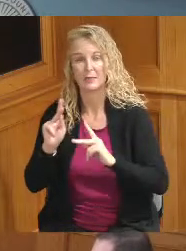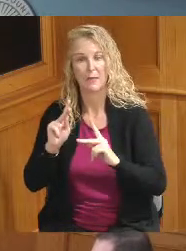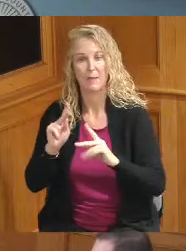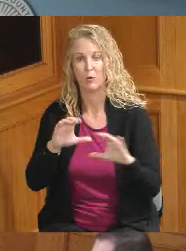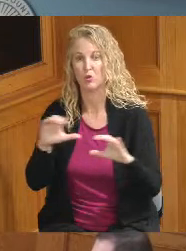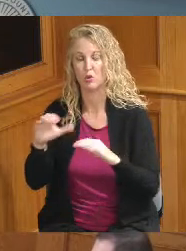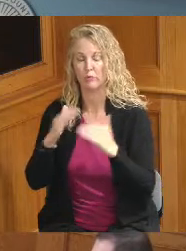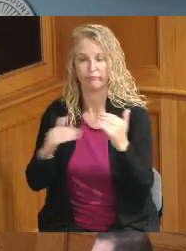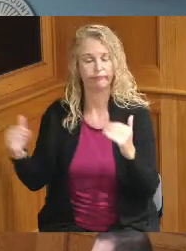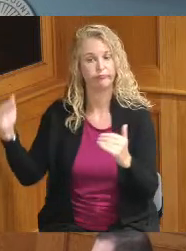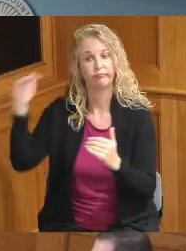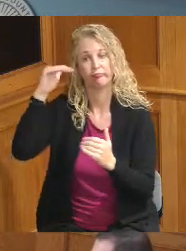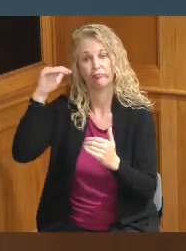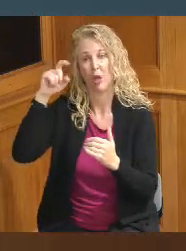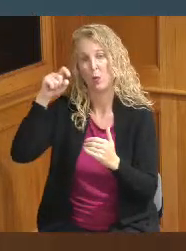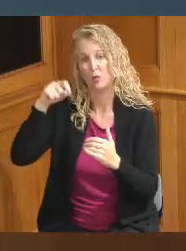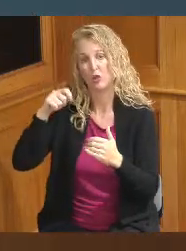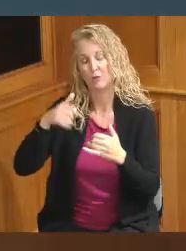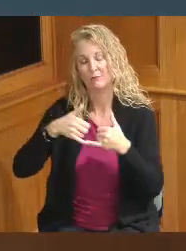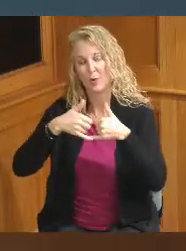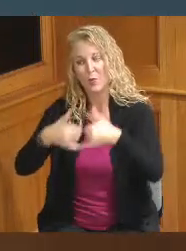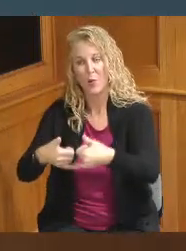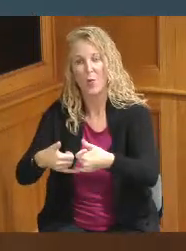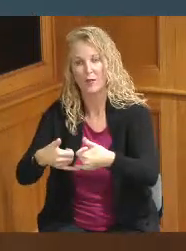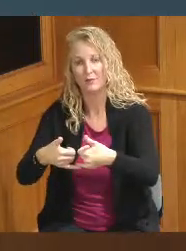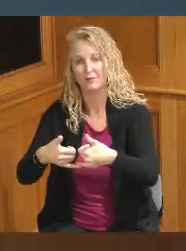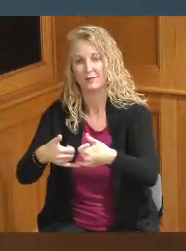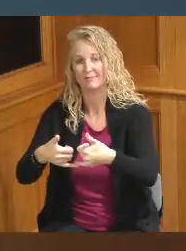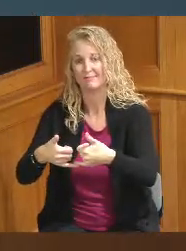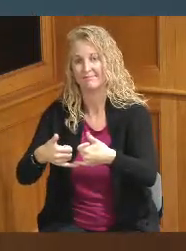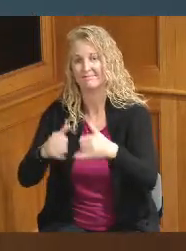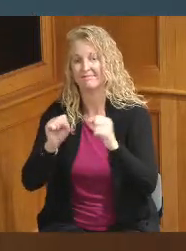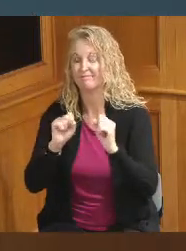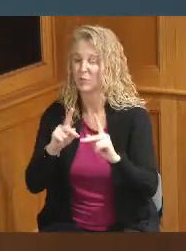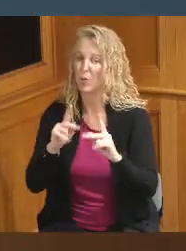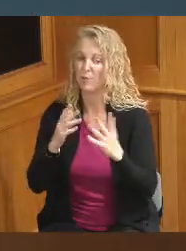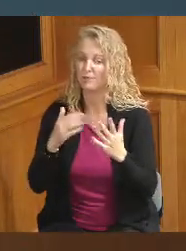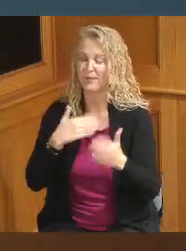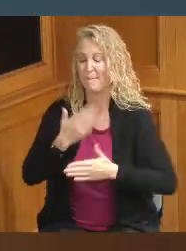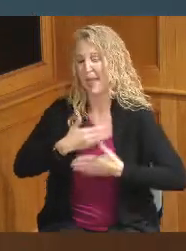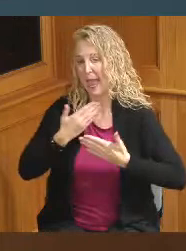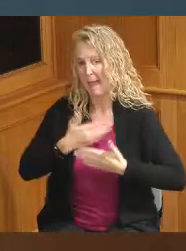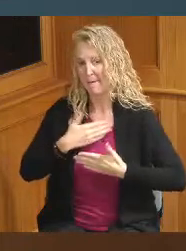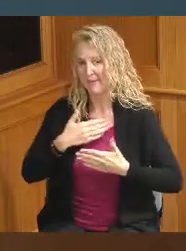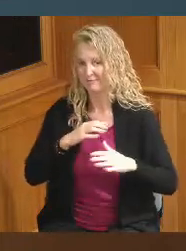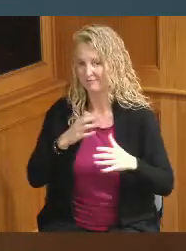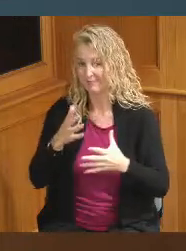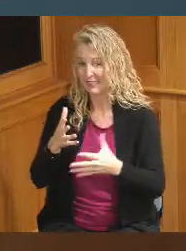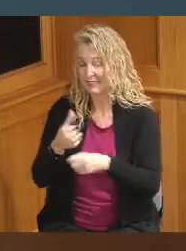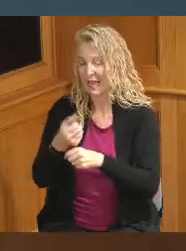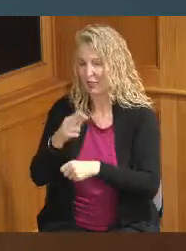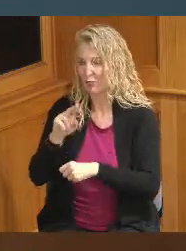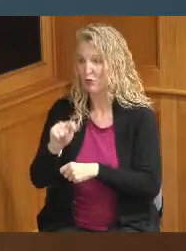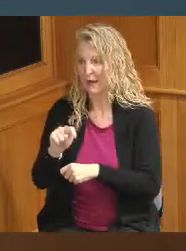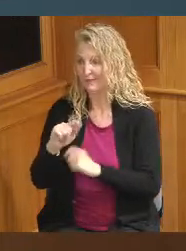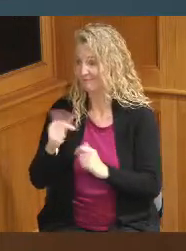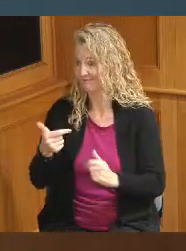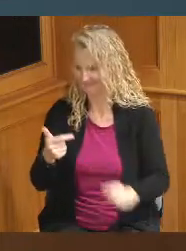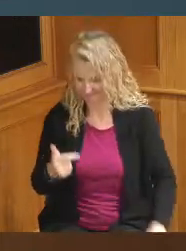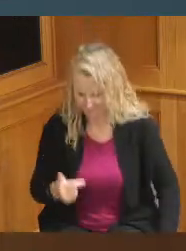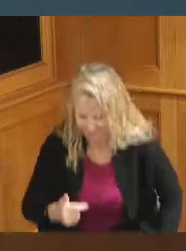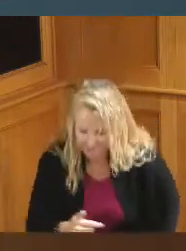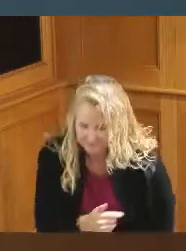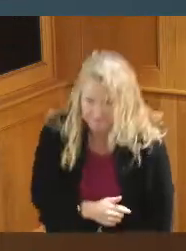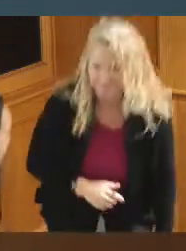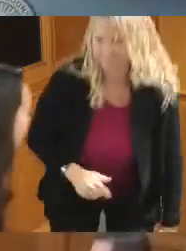beyond. Then, you know, they need to be compensated a little bit beyond. So I'm happy that he went for this grant. Mm-hmm. Commissioner Dumas, you had your